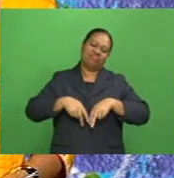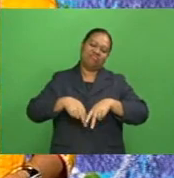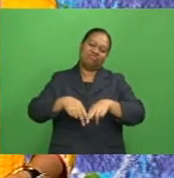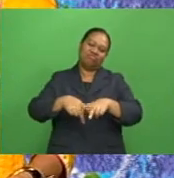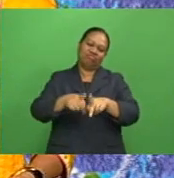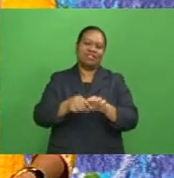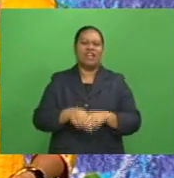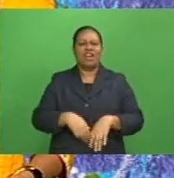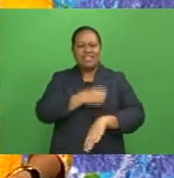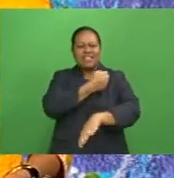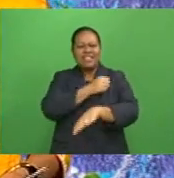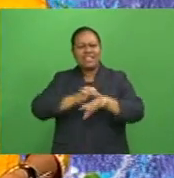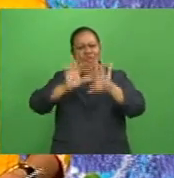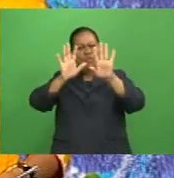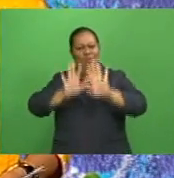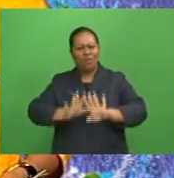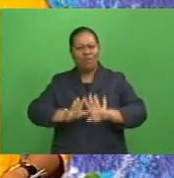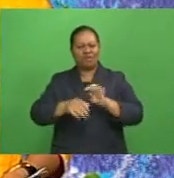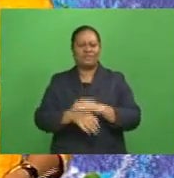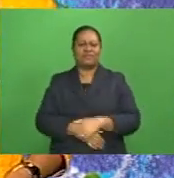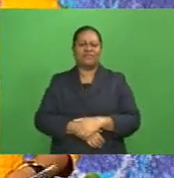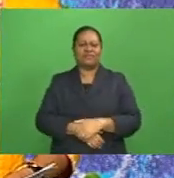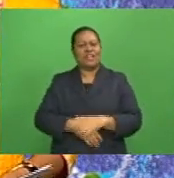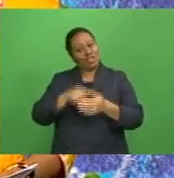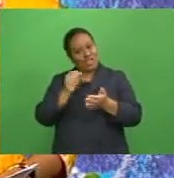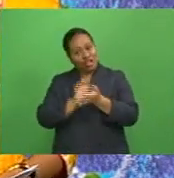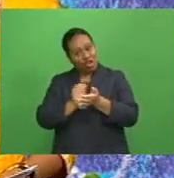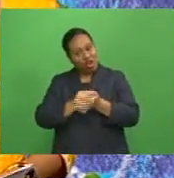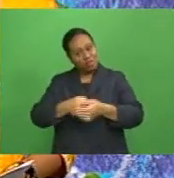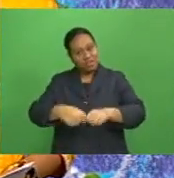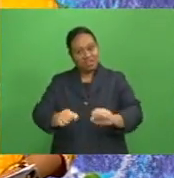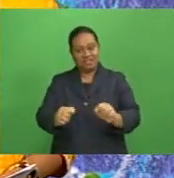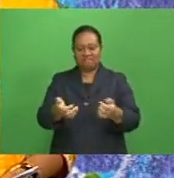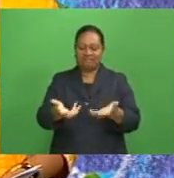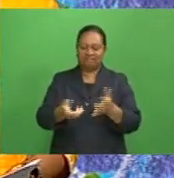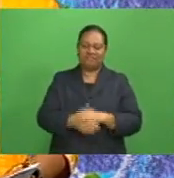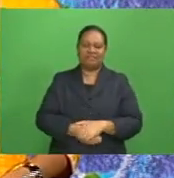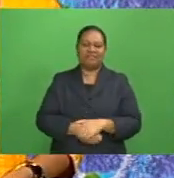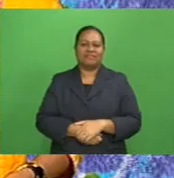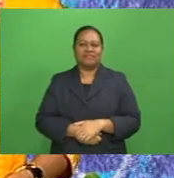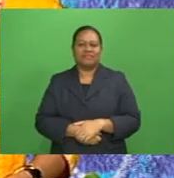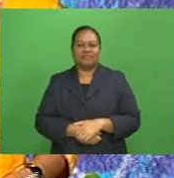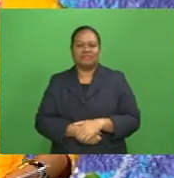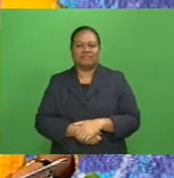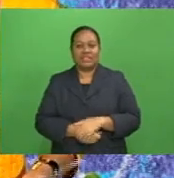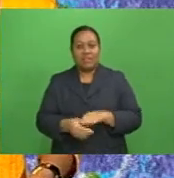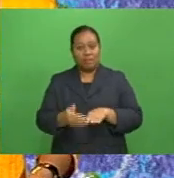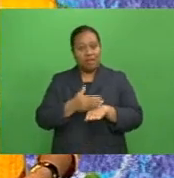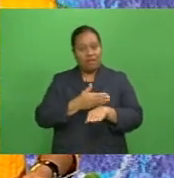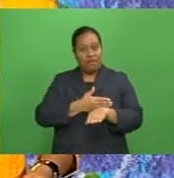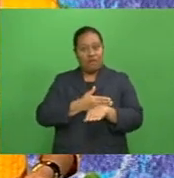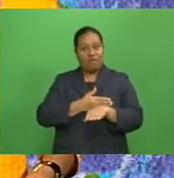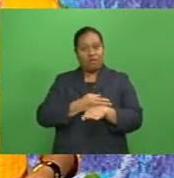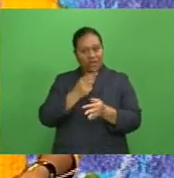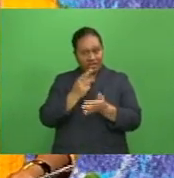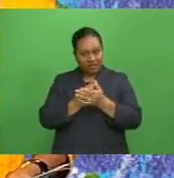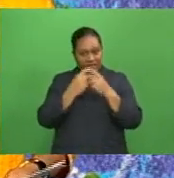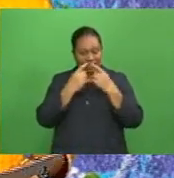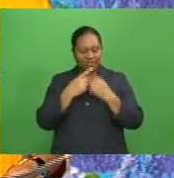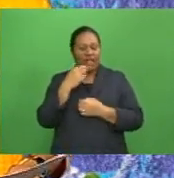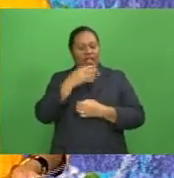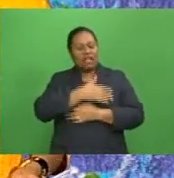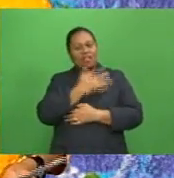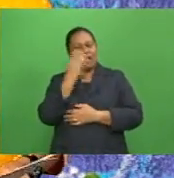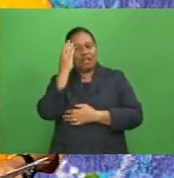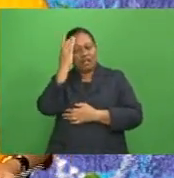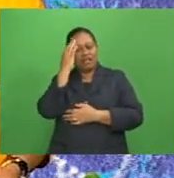seawall or just down your street out to the shop. The breeze was quite appealing. Now, before I actually start daydreaming,